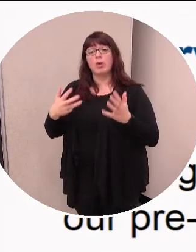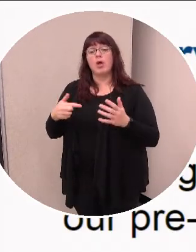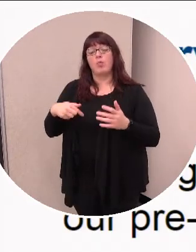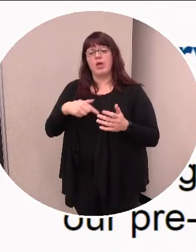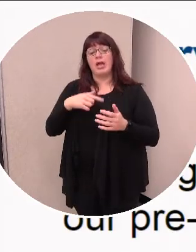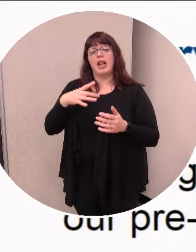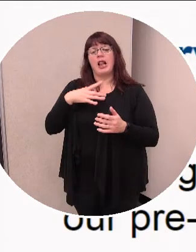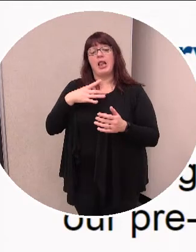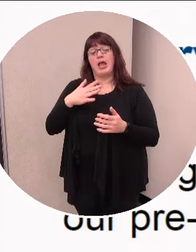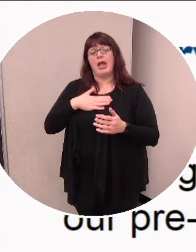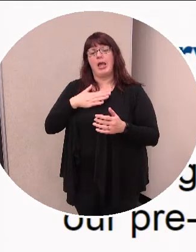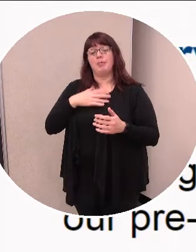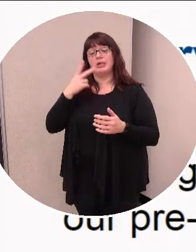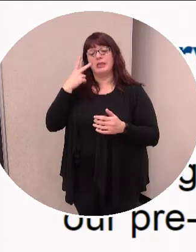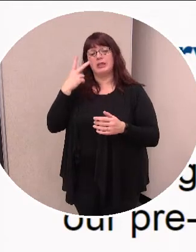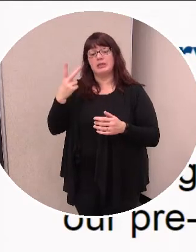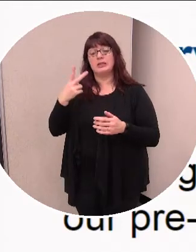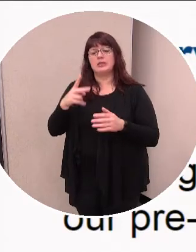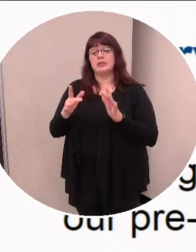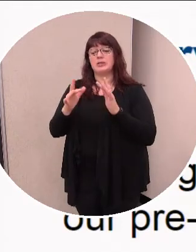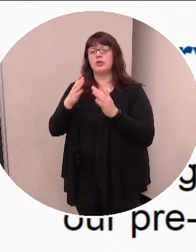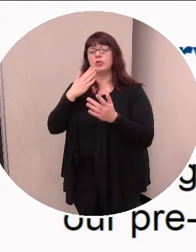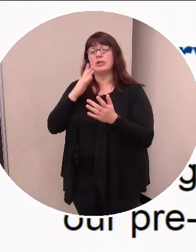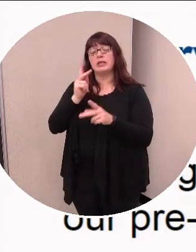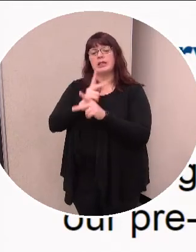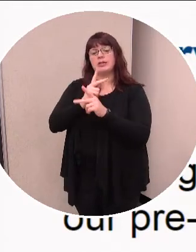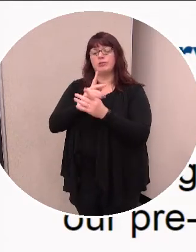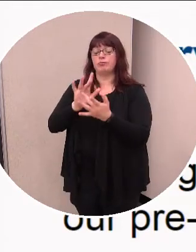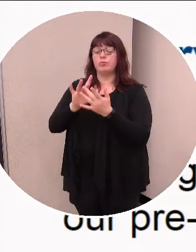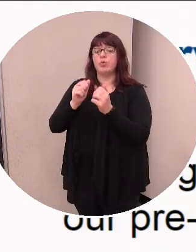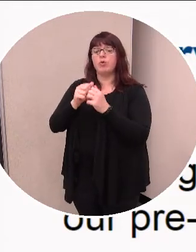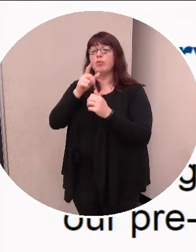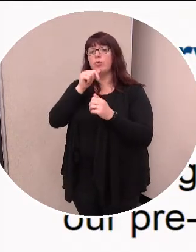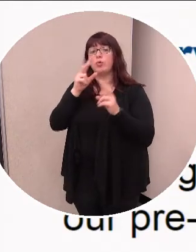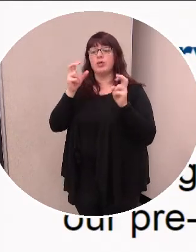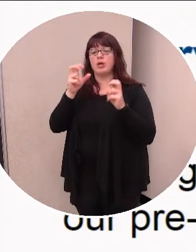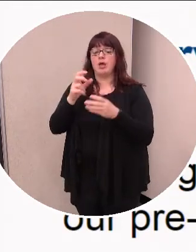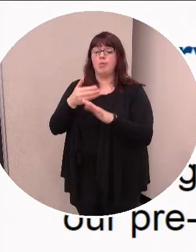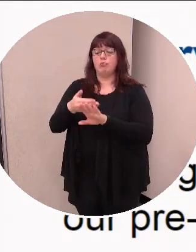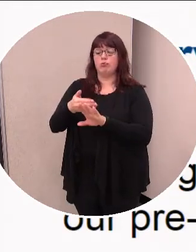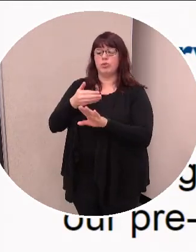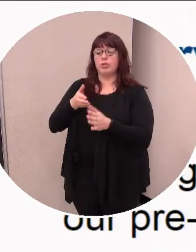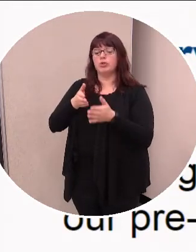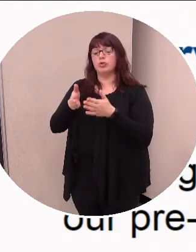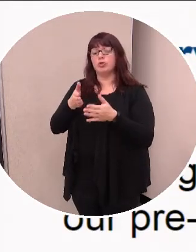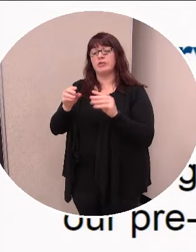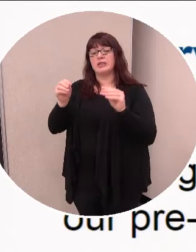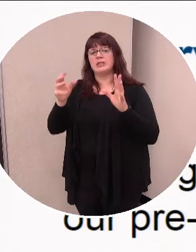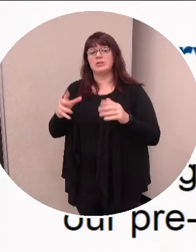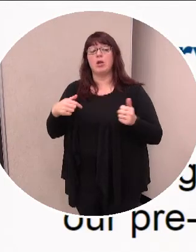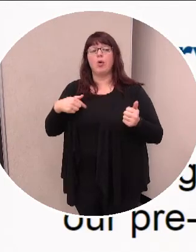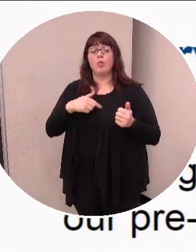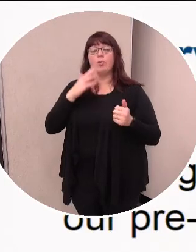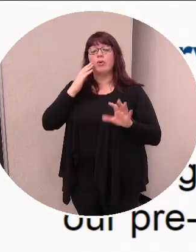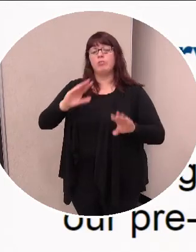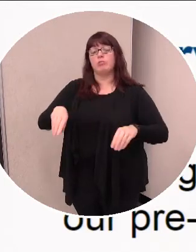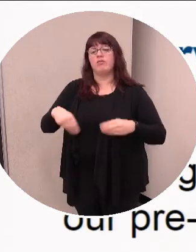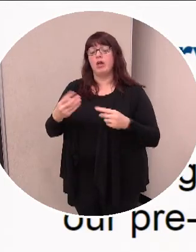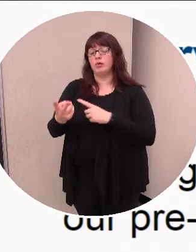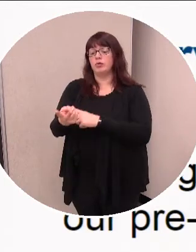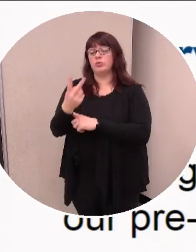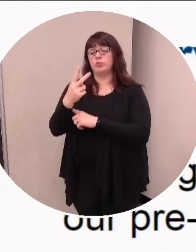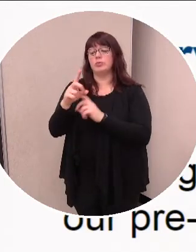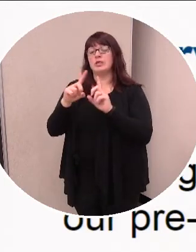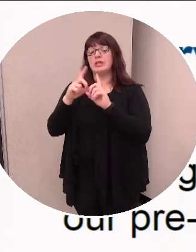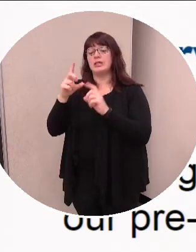connection with pre-service teachers. So to that end, the district will be providing 2 days of professional learning with